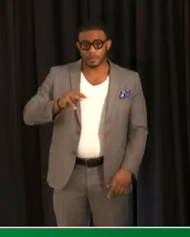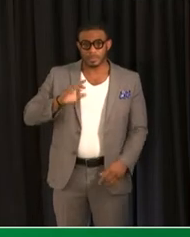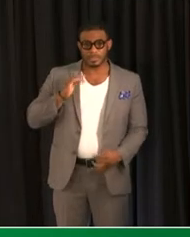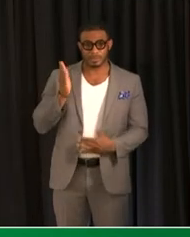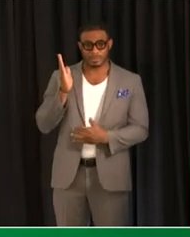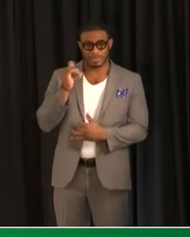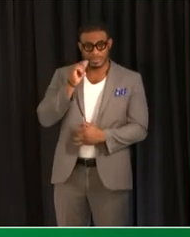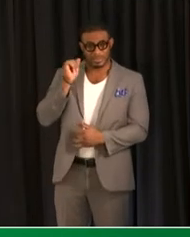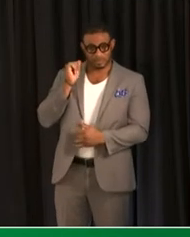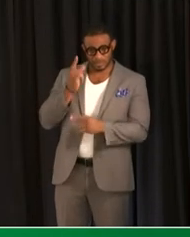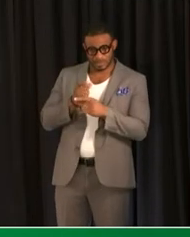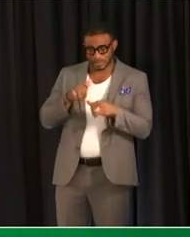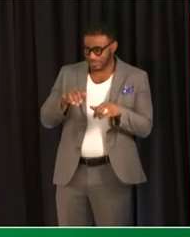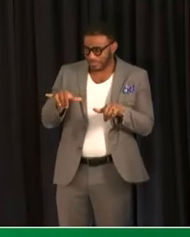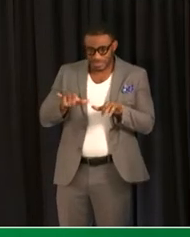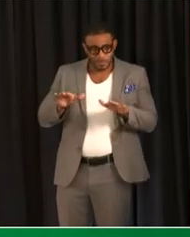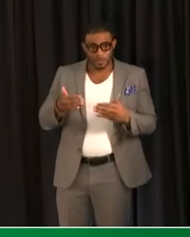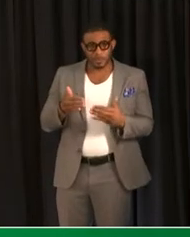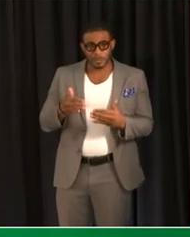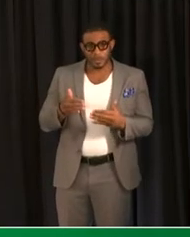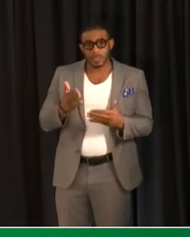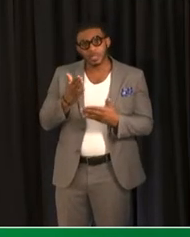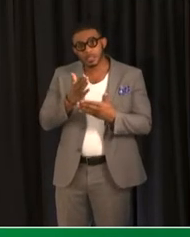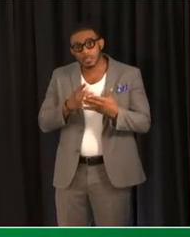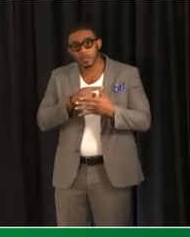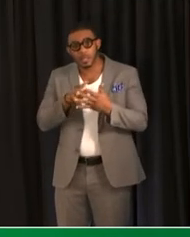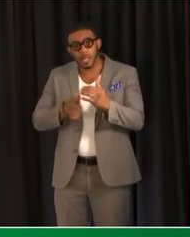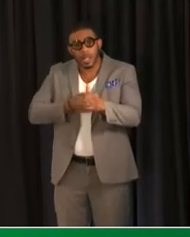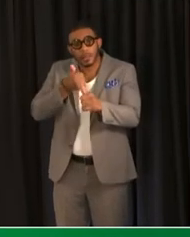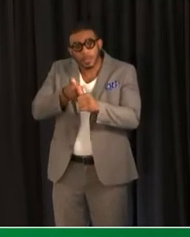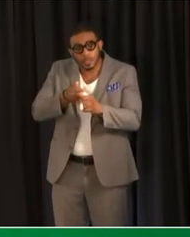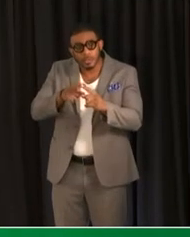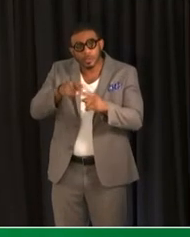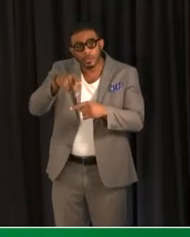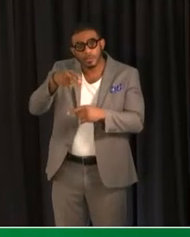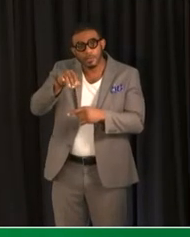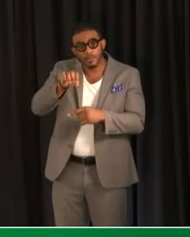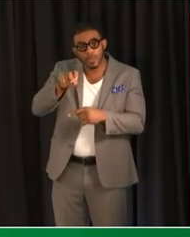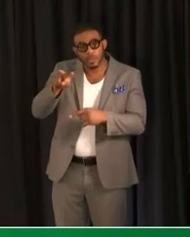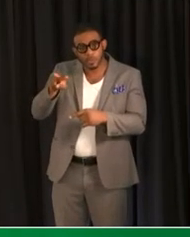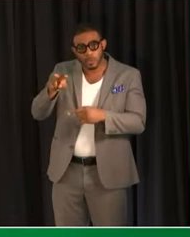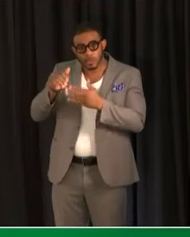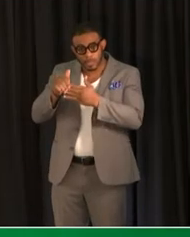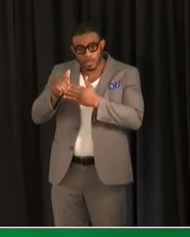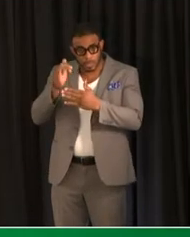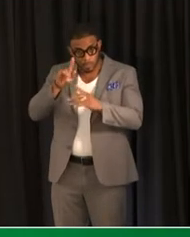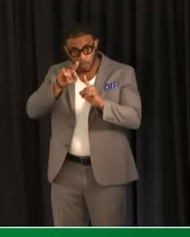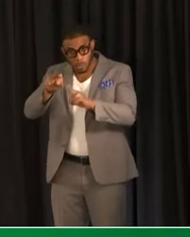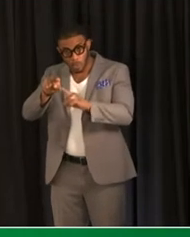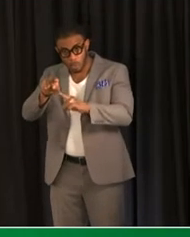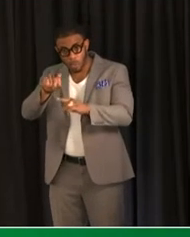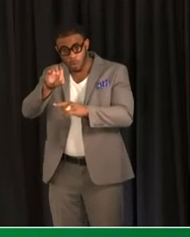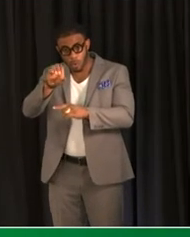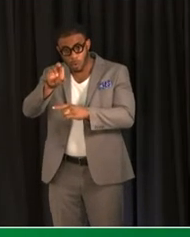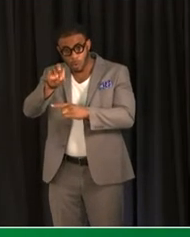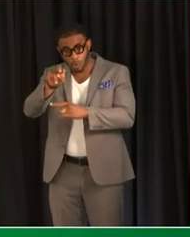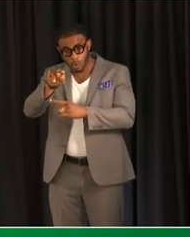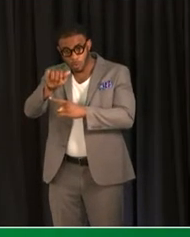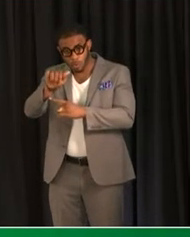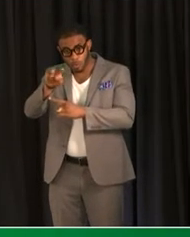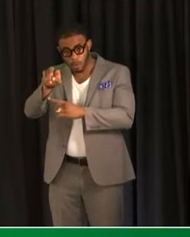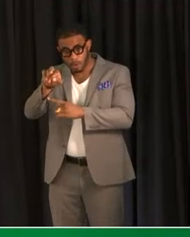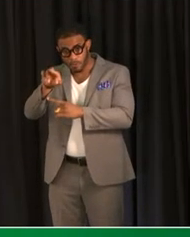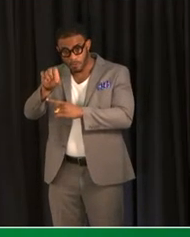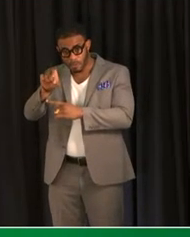had presented yesterday, right in this very room, some of the updates to the Phase 2 guidance. So if you go to